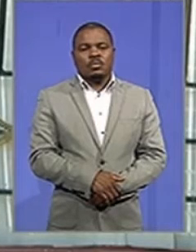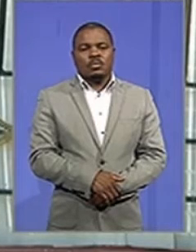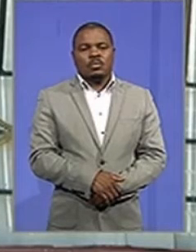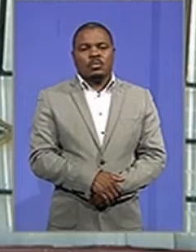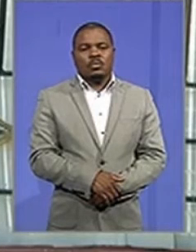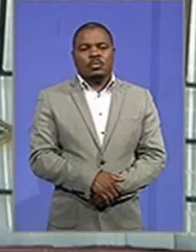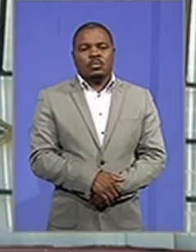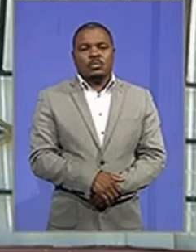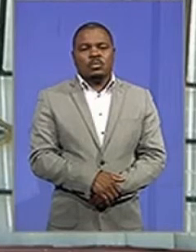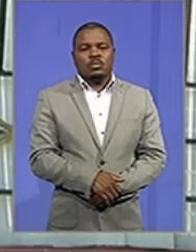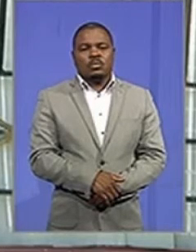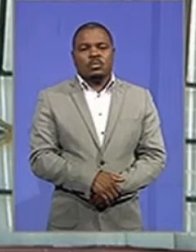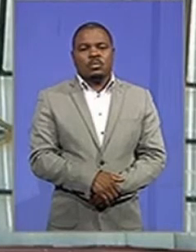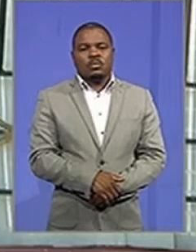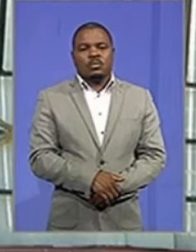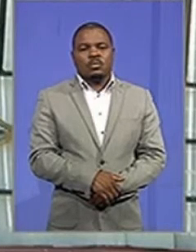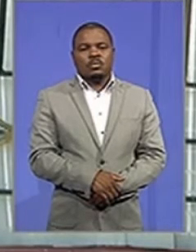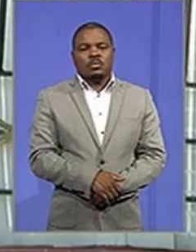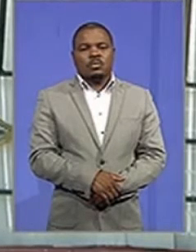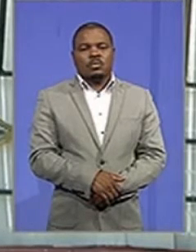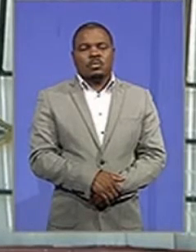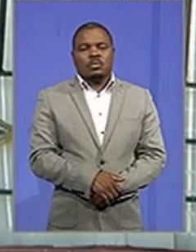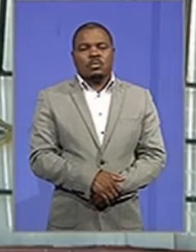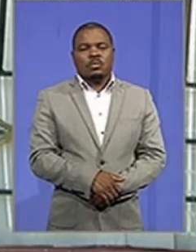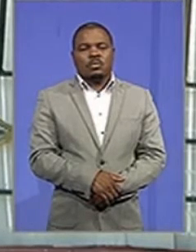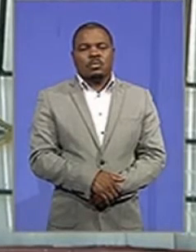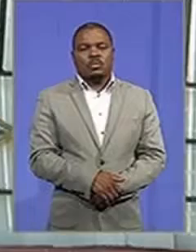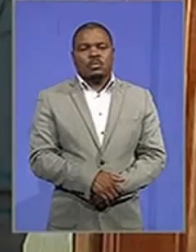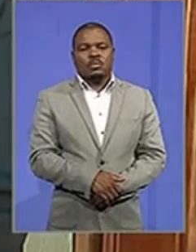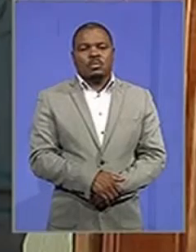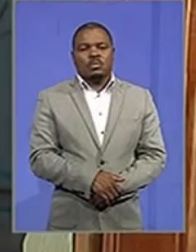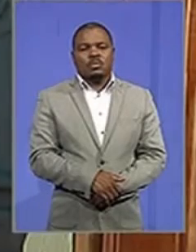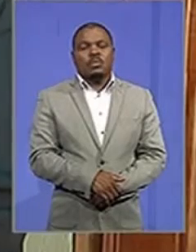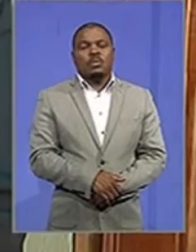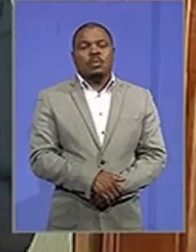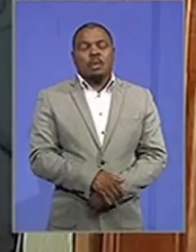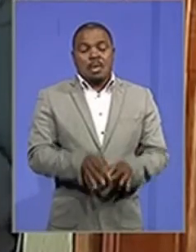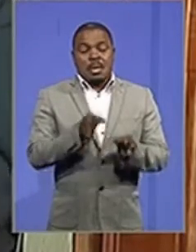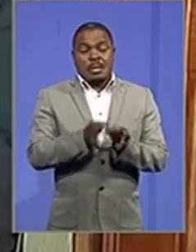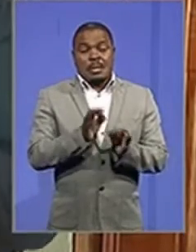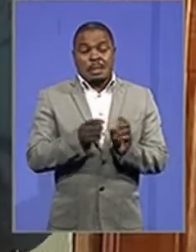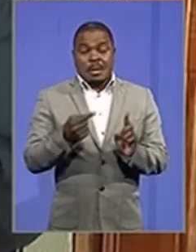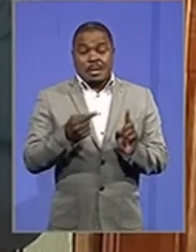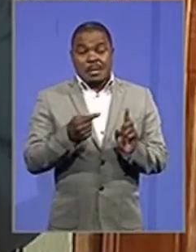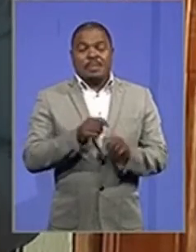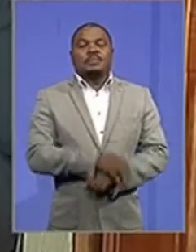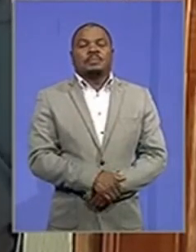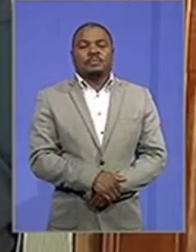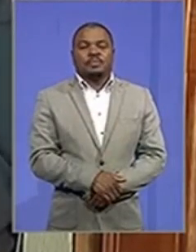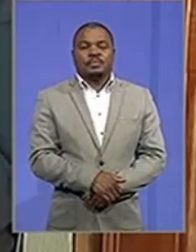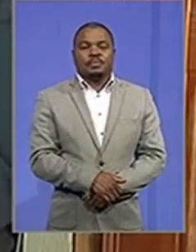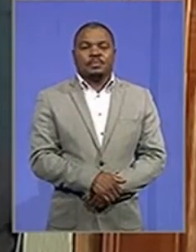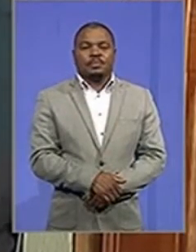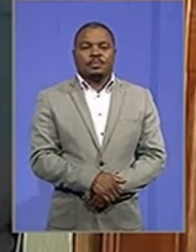In tenders, no deaf people get tenders. Moranolodi wa puo ya diatla Sebonekgethe